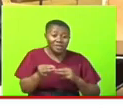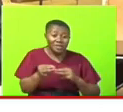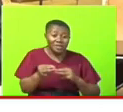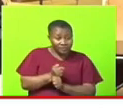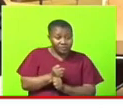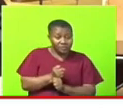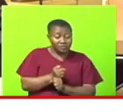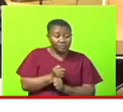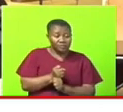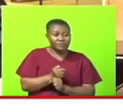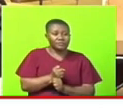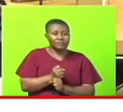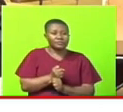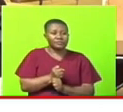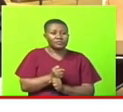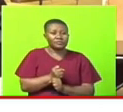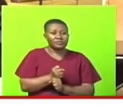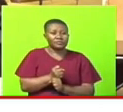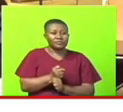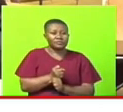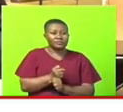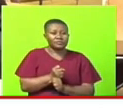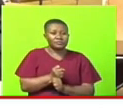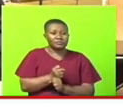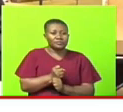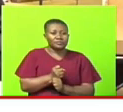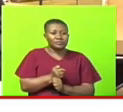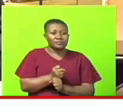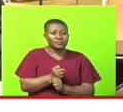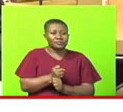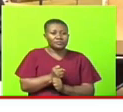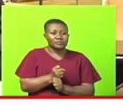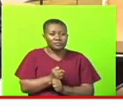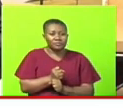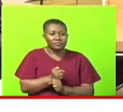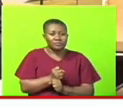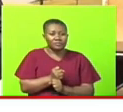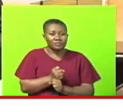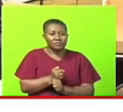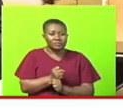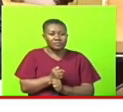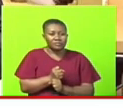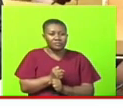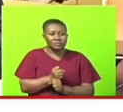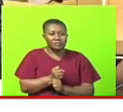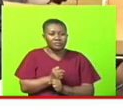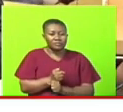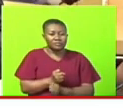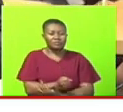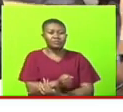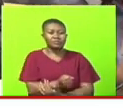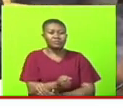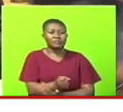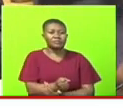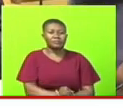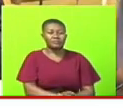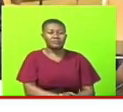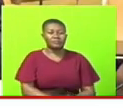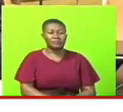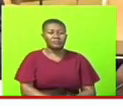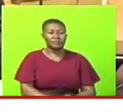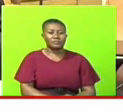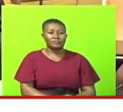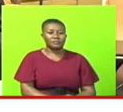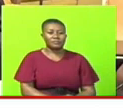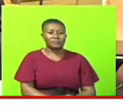bit ambiguous. All seeks to remain in Parliament as an independent. Which Parliament